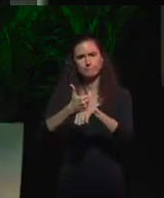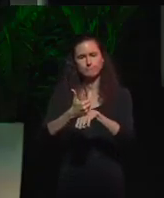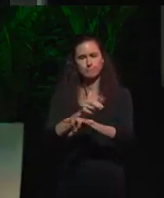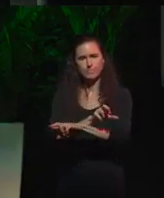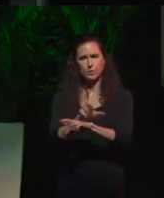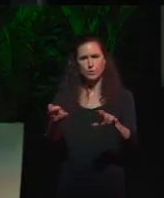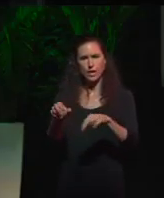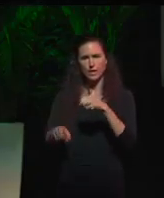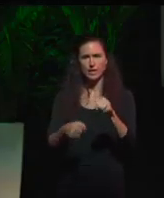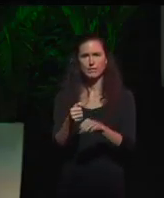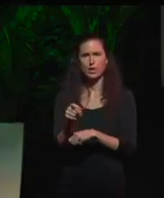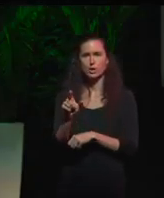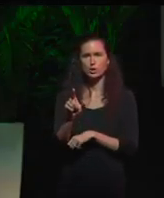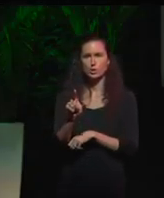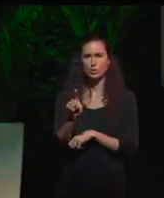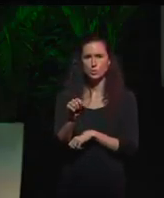2022.